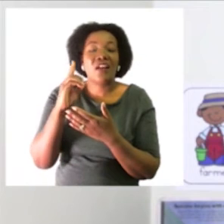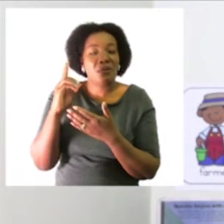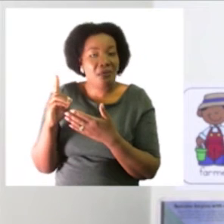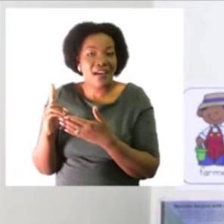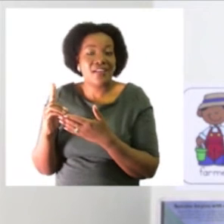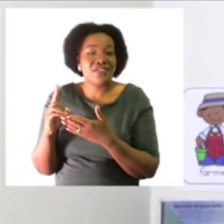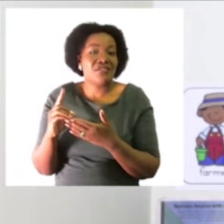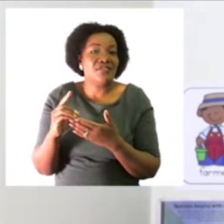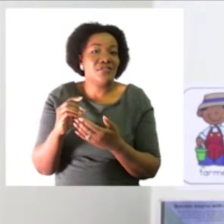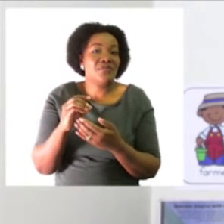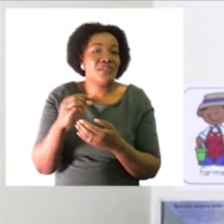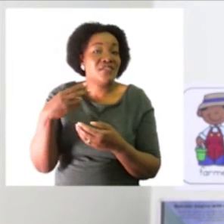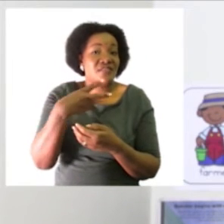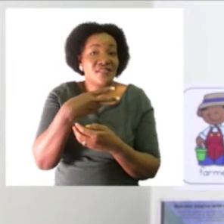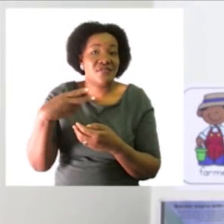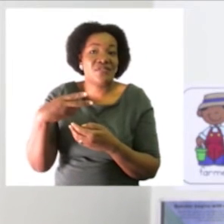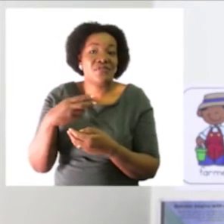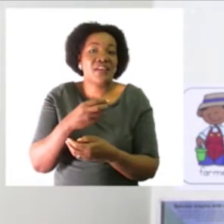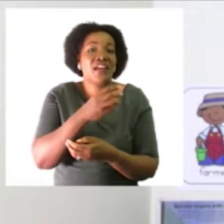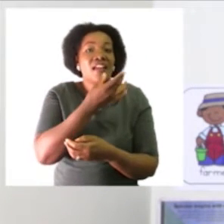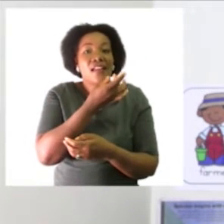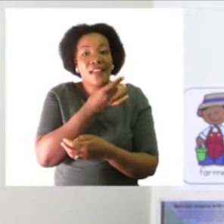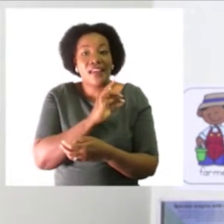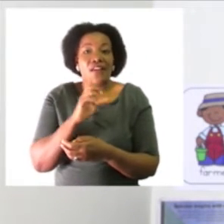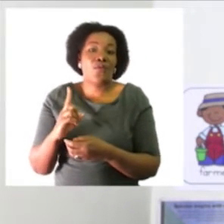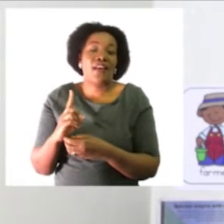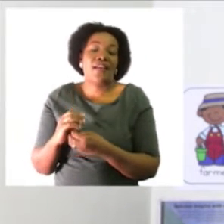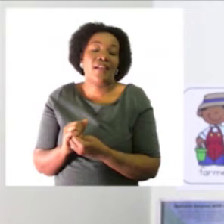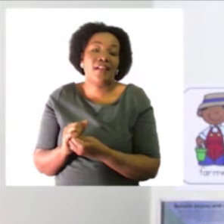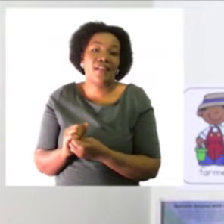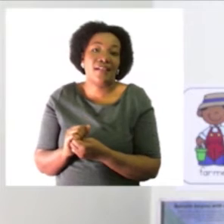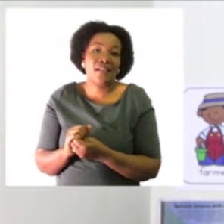Oh, beautiful. Awesome. That is how we add up quickly